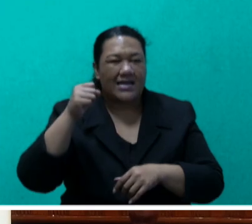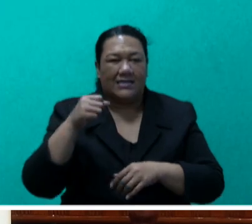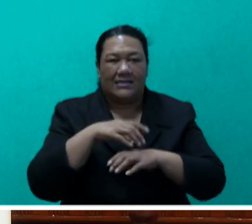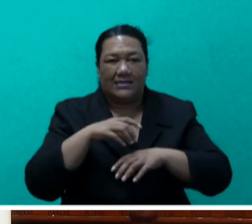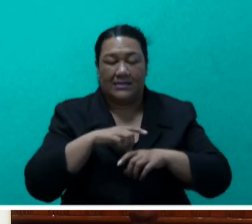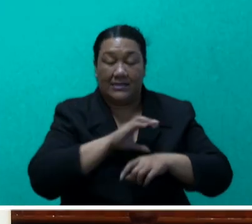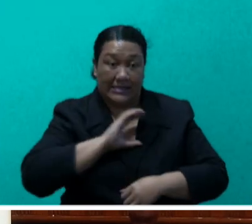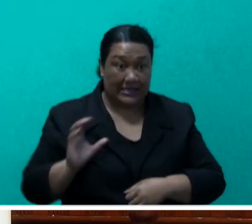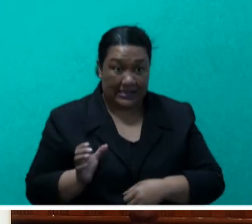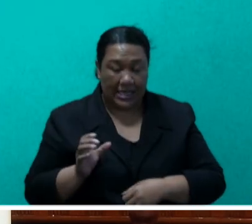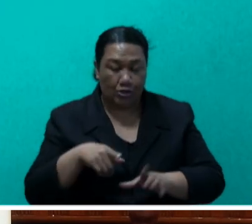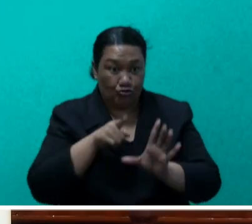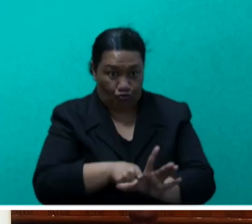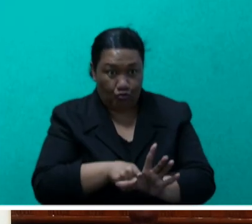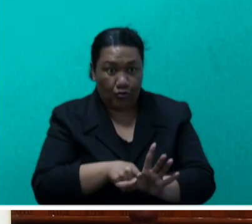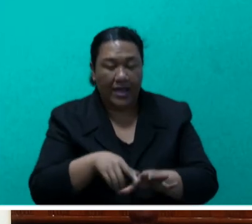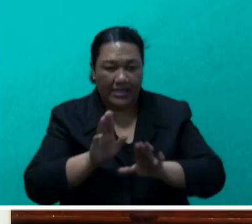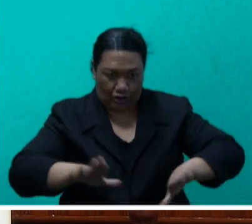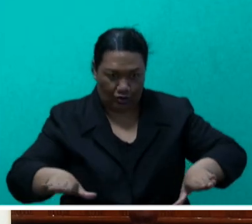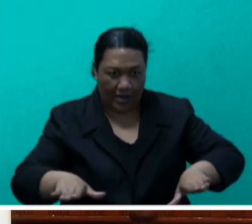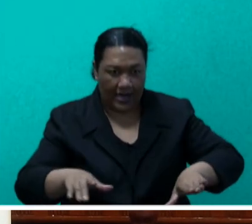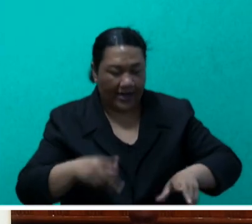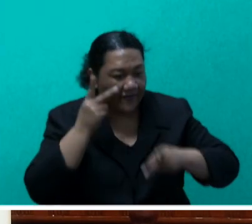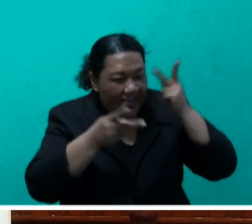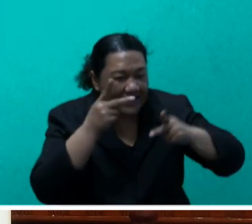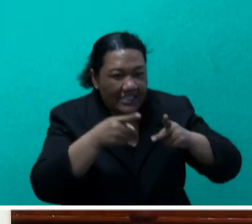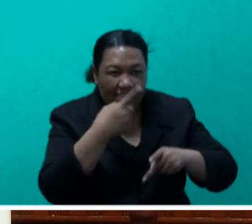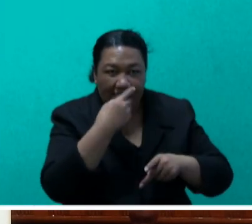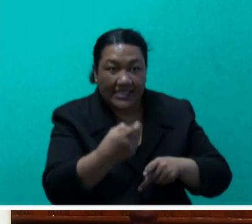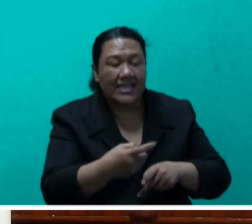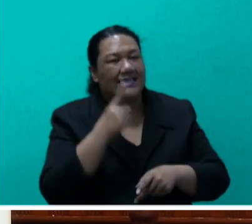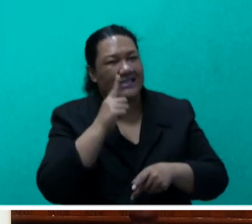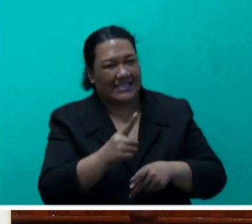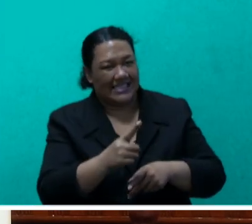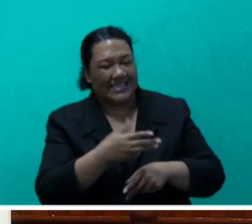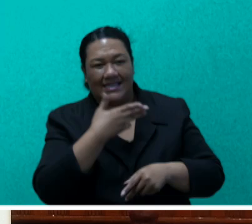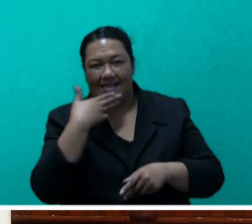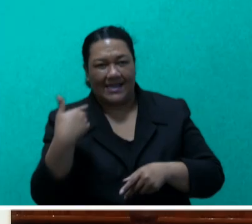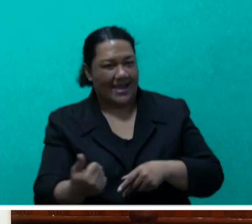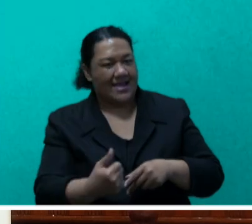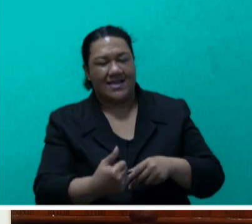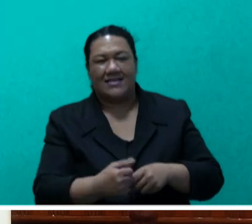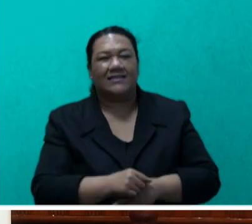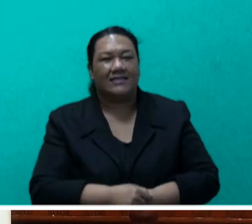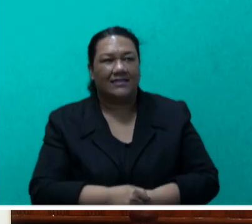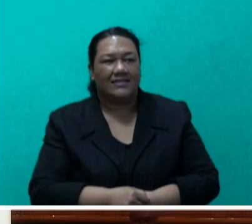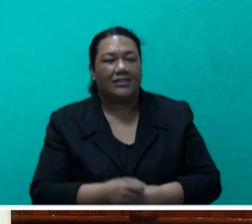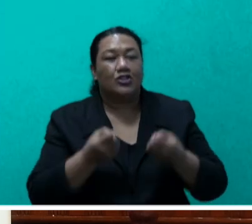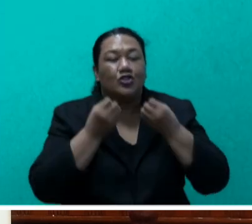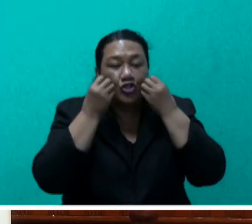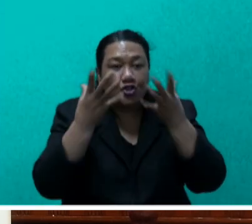children get to see the renewed museum, offering an